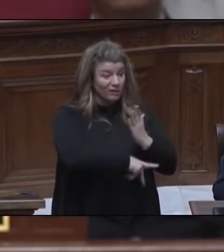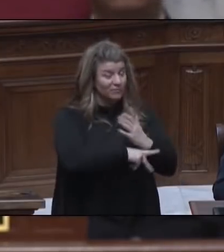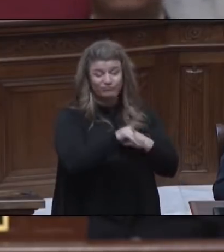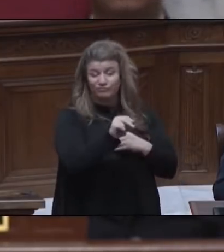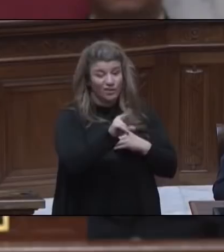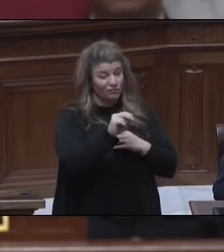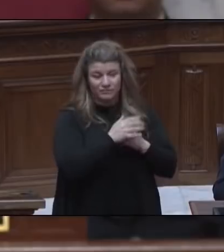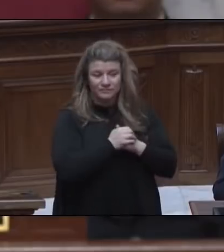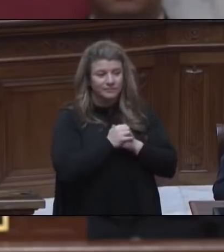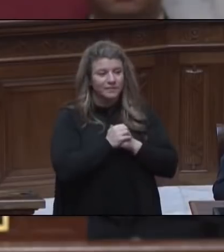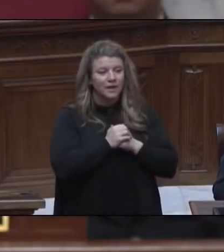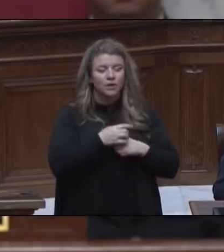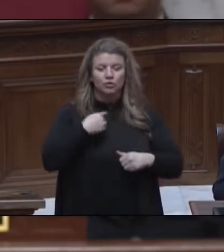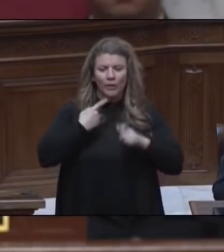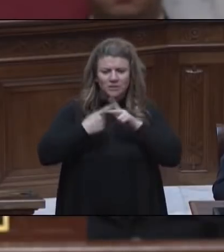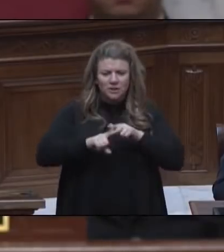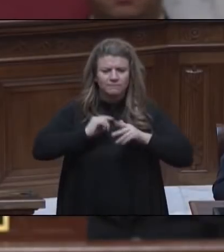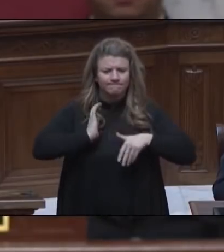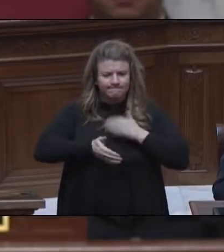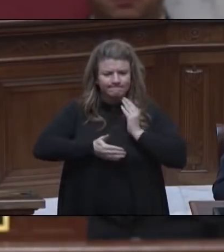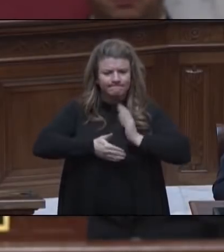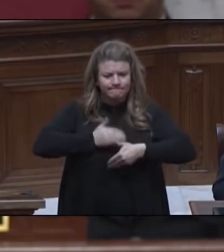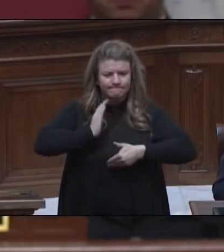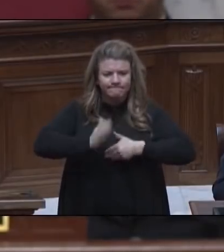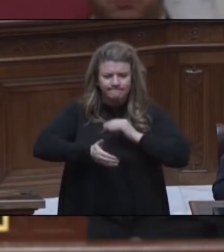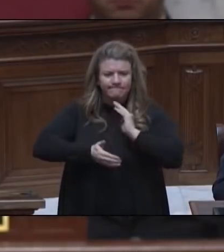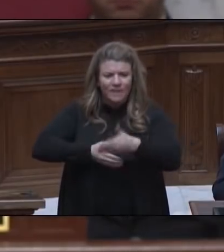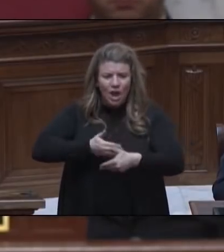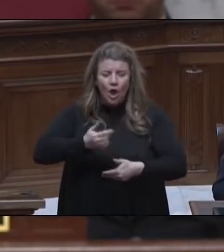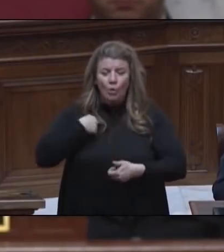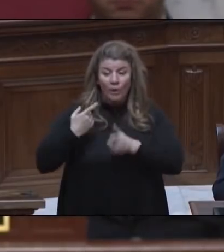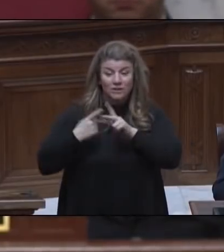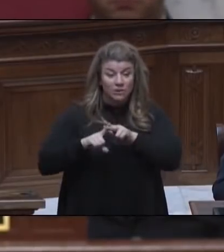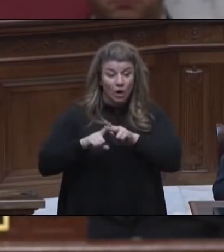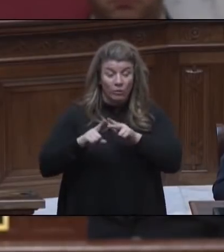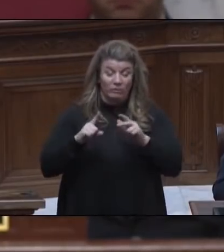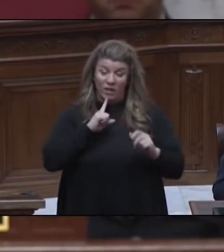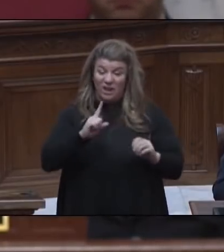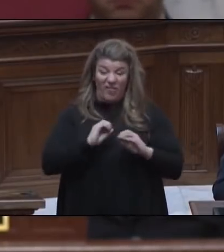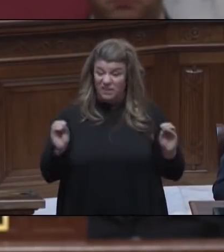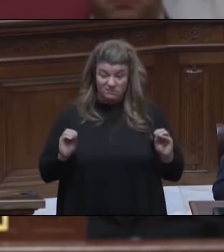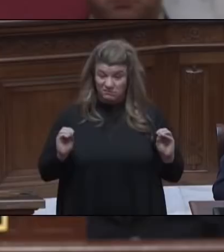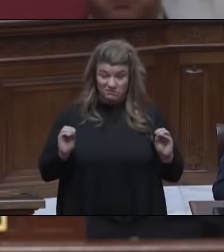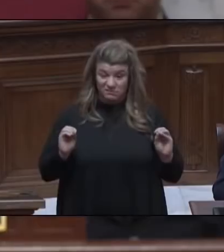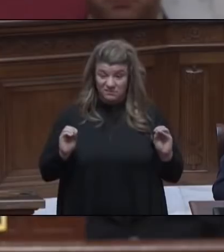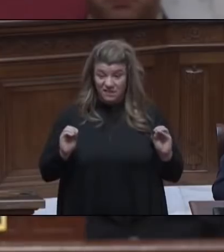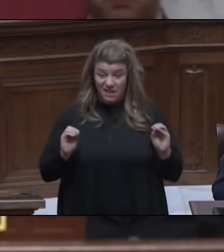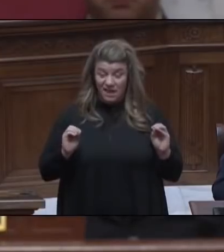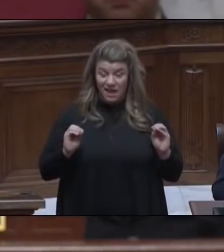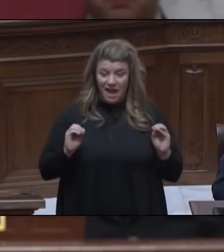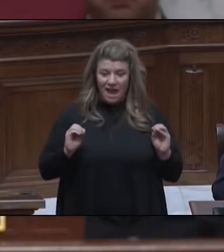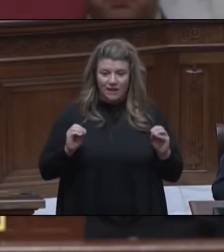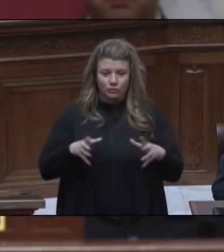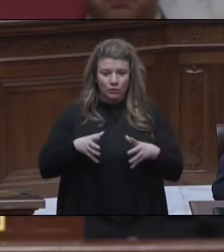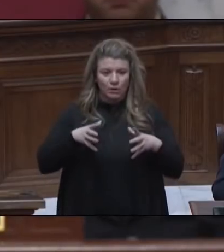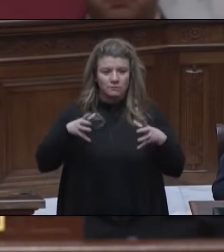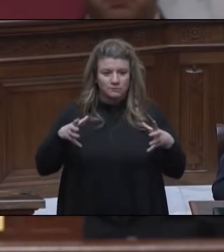And we just started down this path. We started with next to nothing, and then it's just